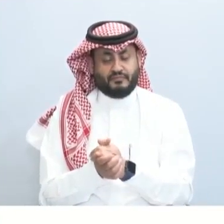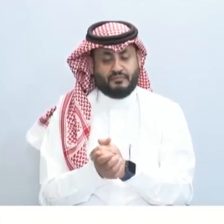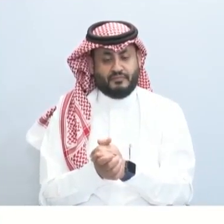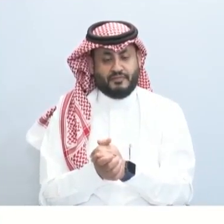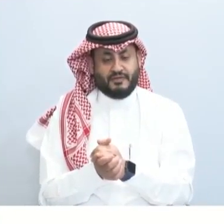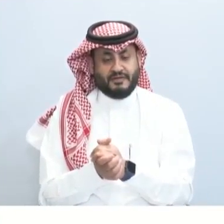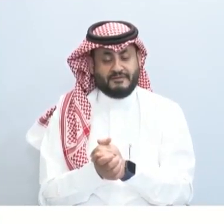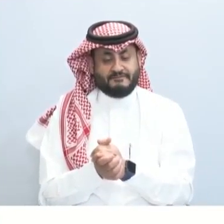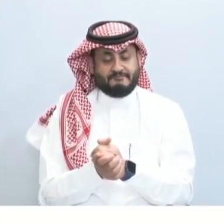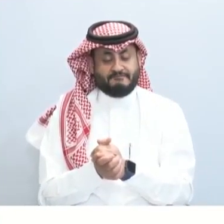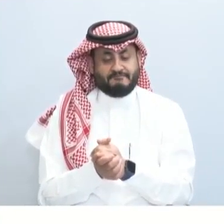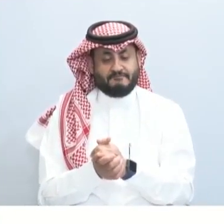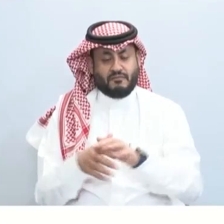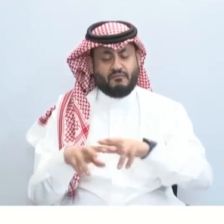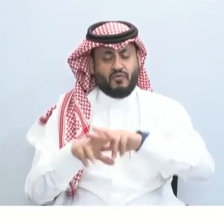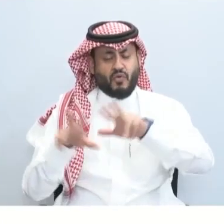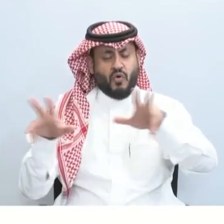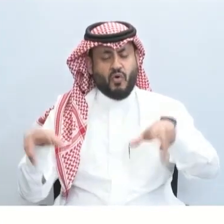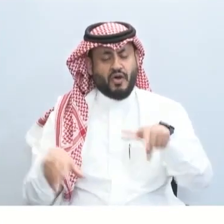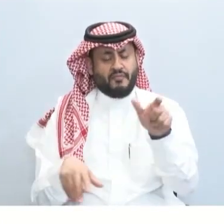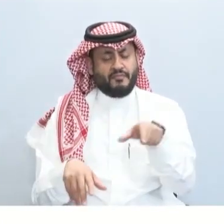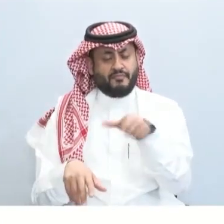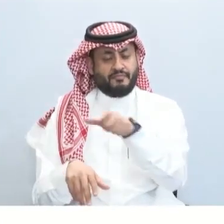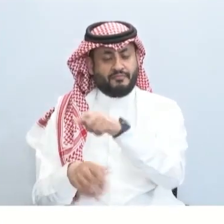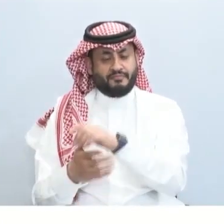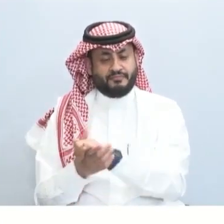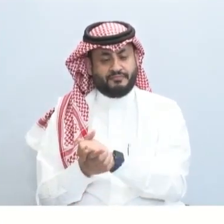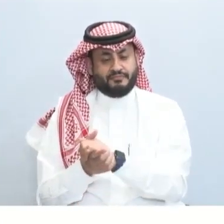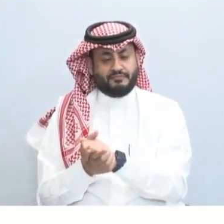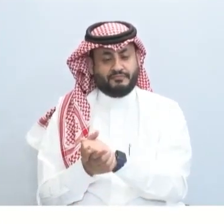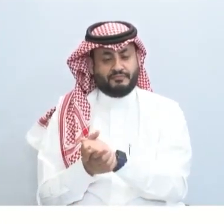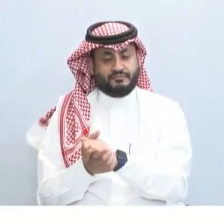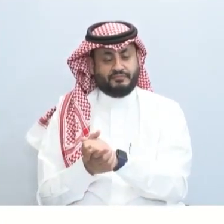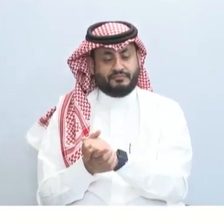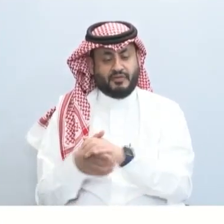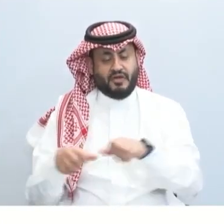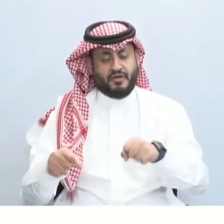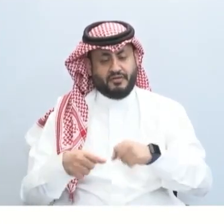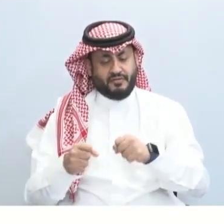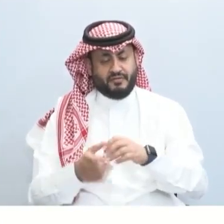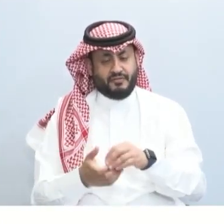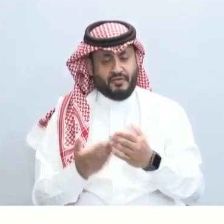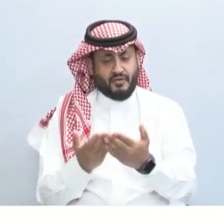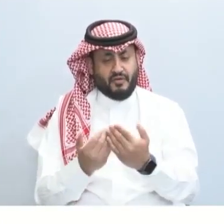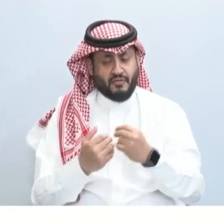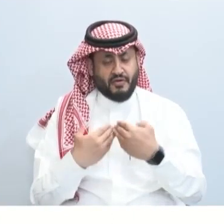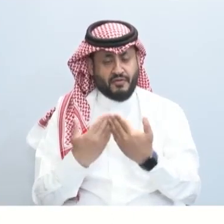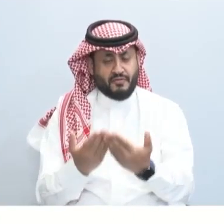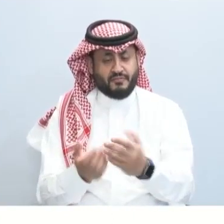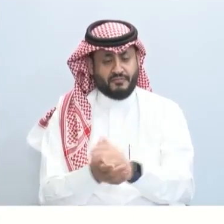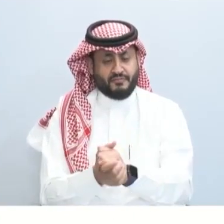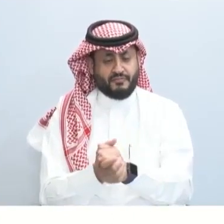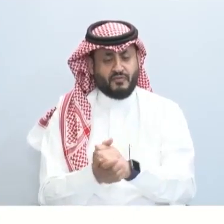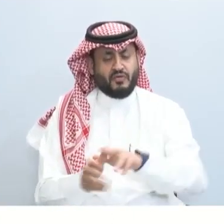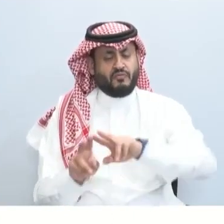also, for all the population, the ships will come and go